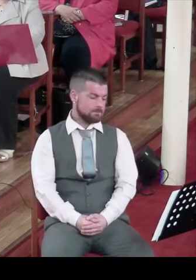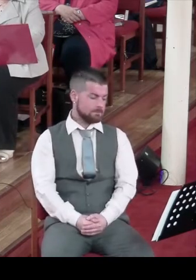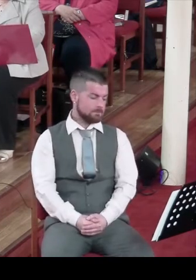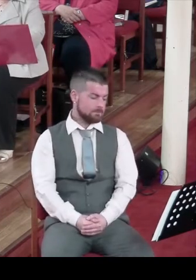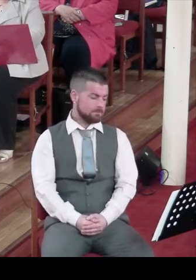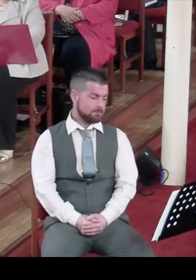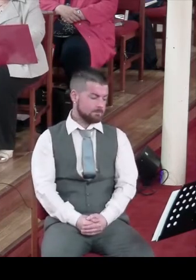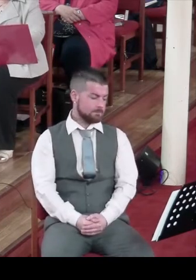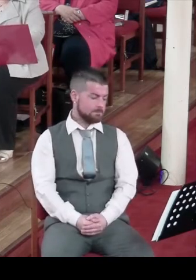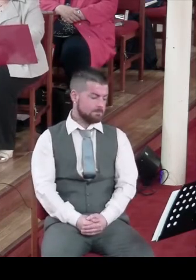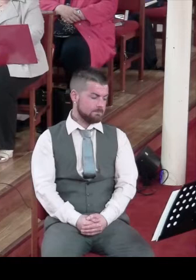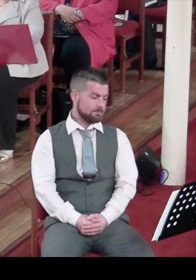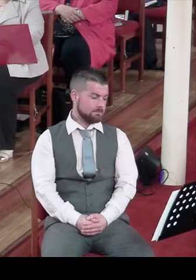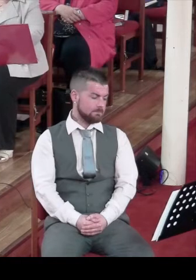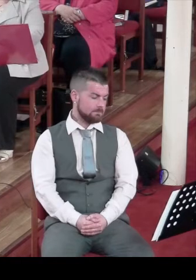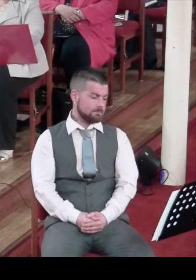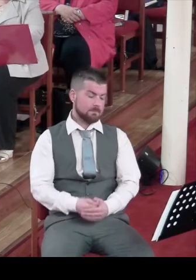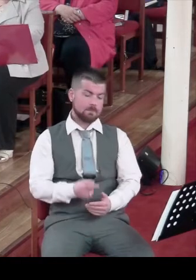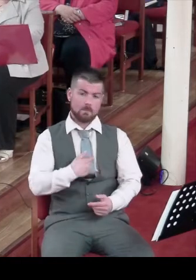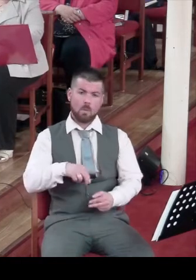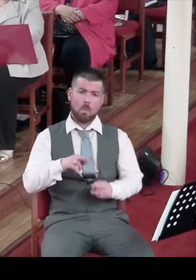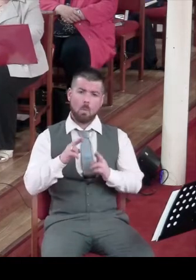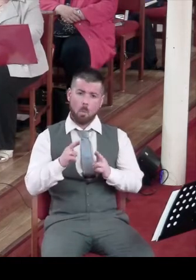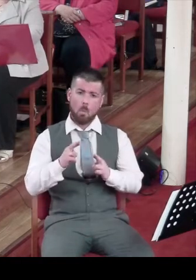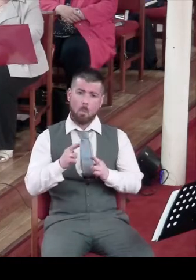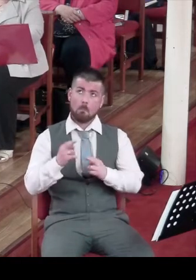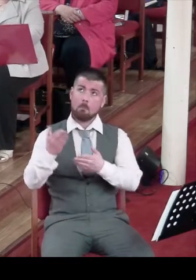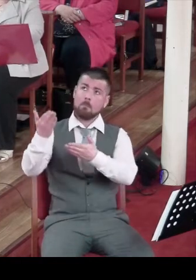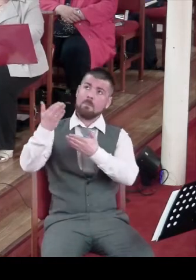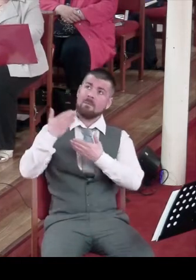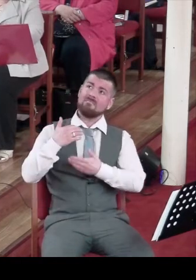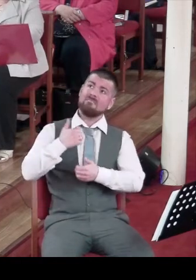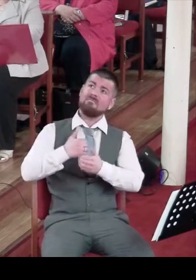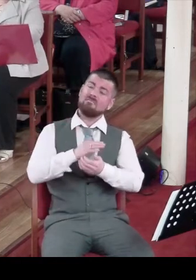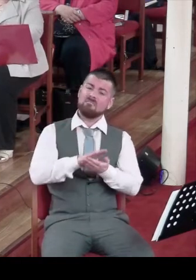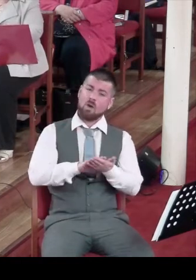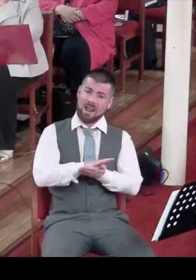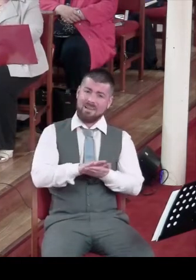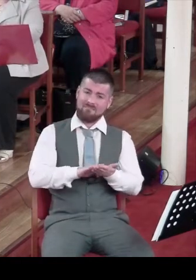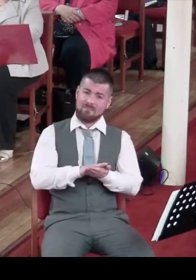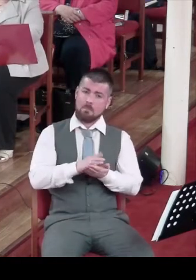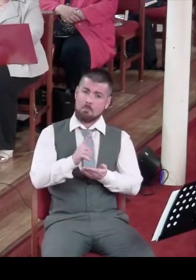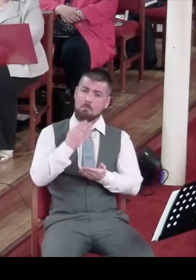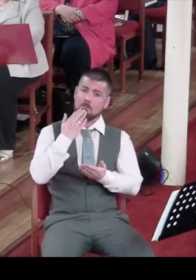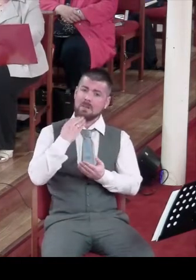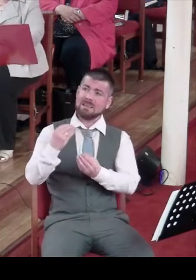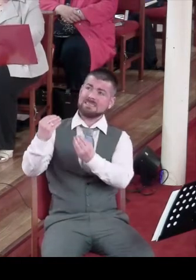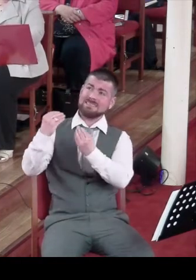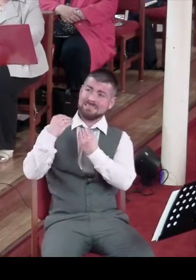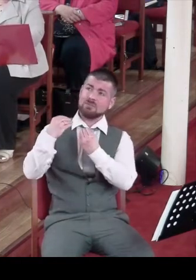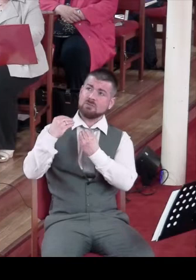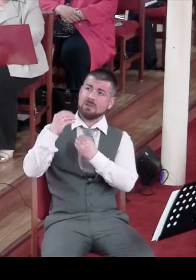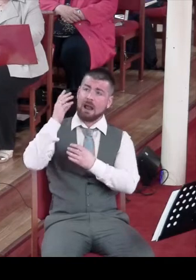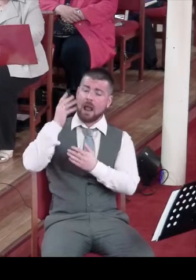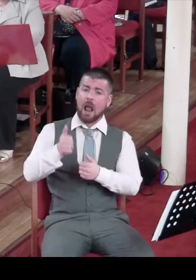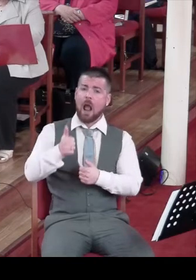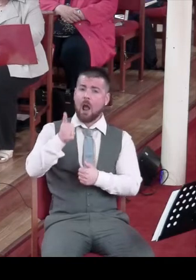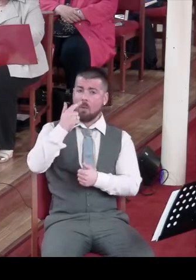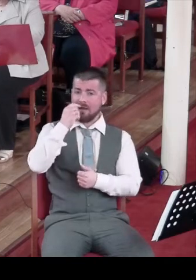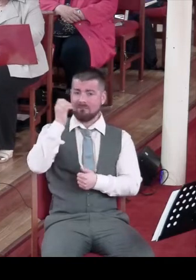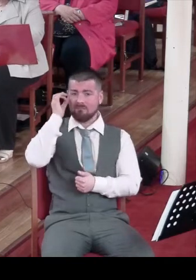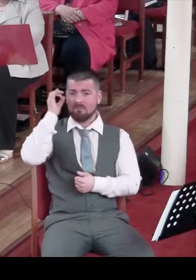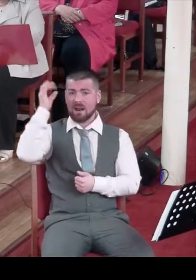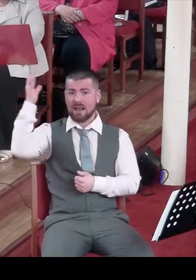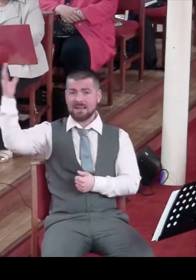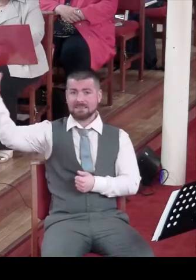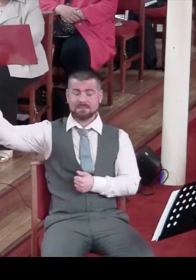And just as we hope to be forgiven, teach us also to forgive.